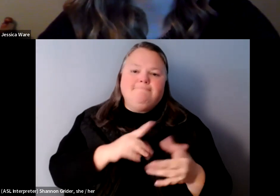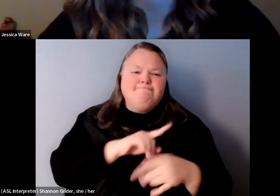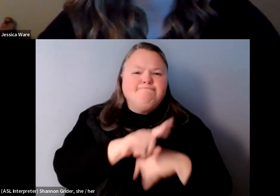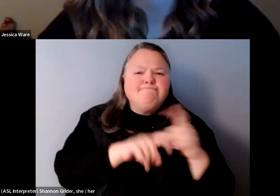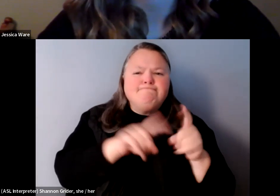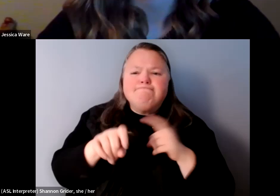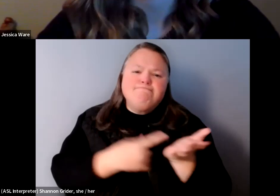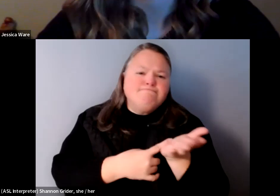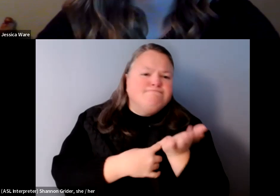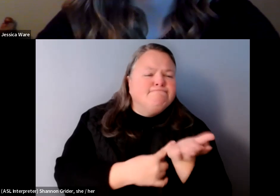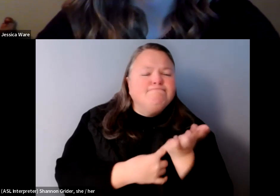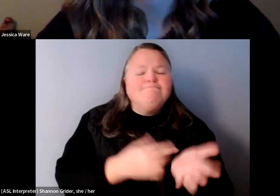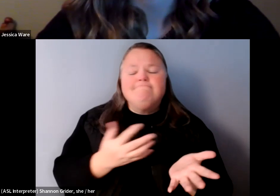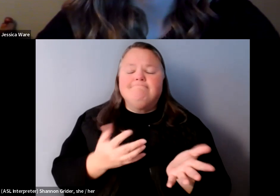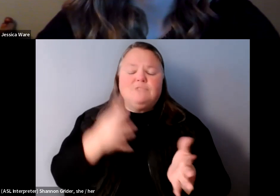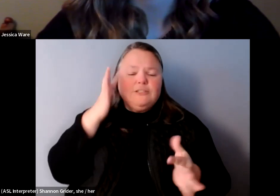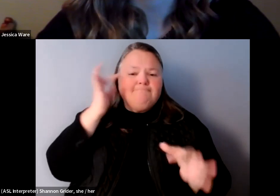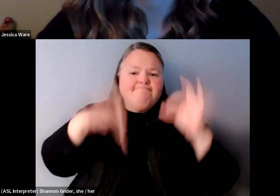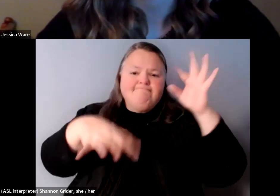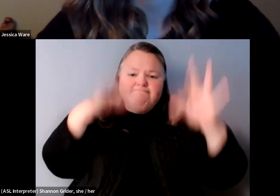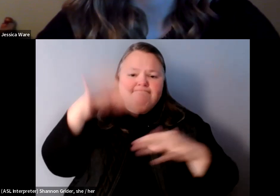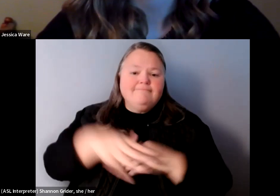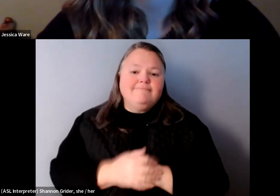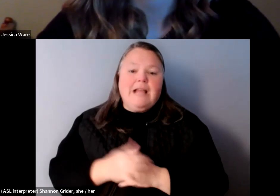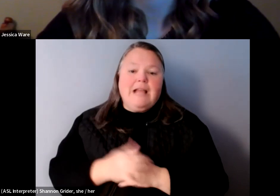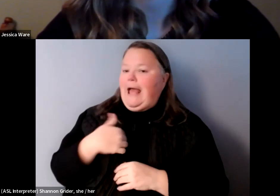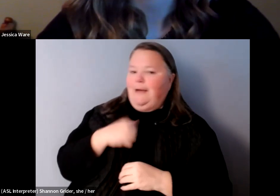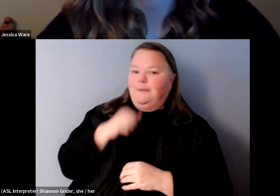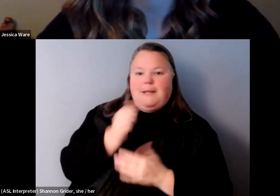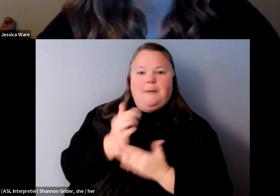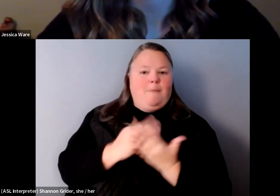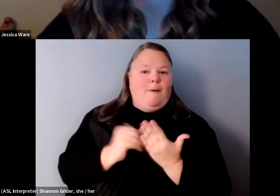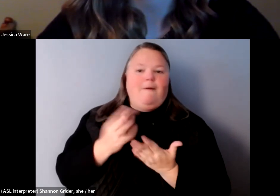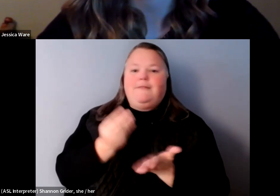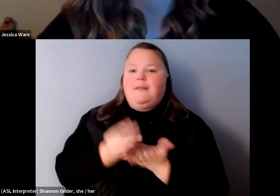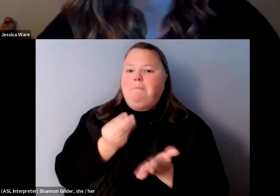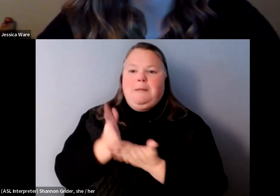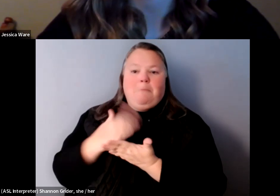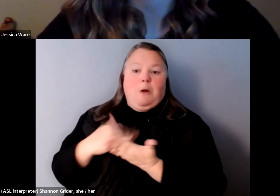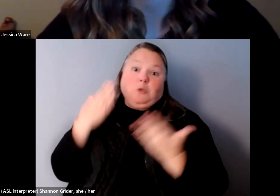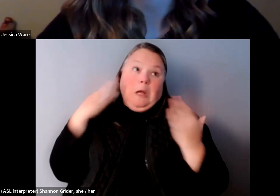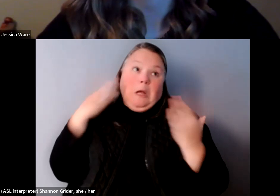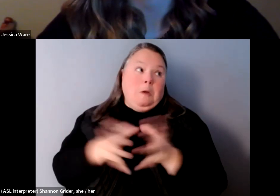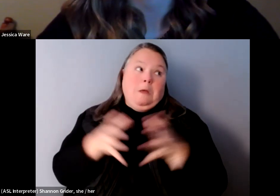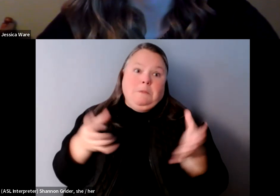that is. I was not part of the purse strings and any of that, so I don't even know how much money.